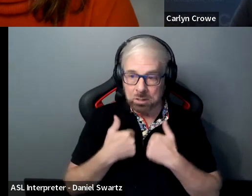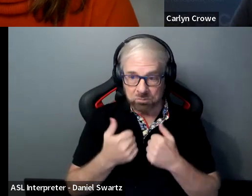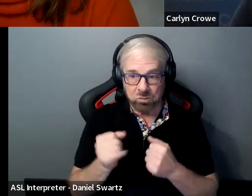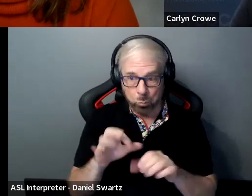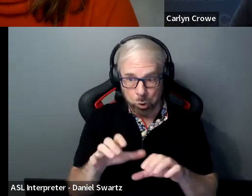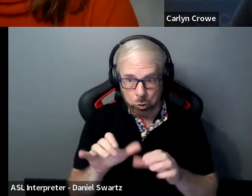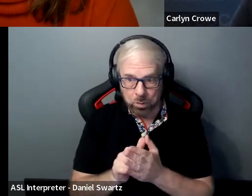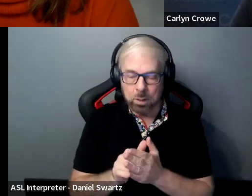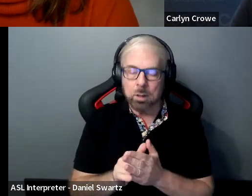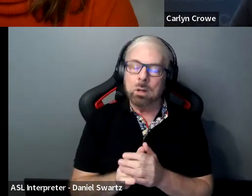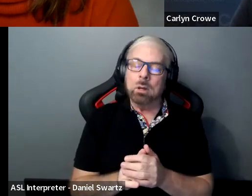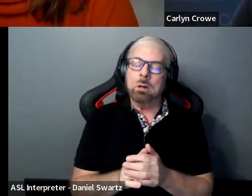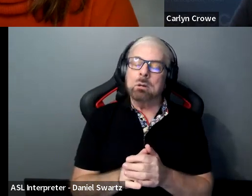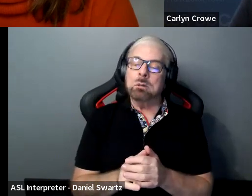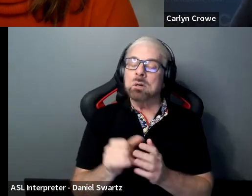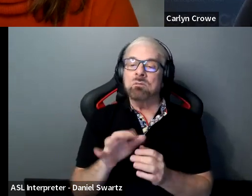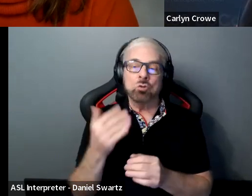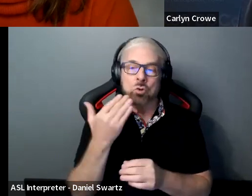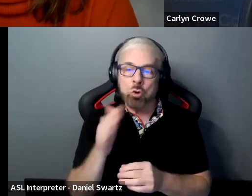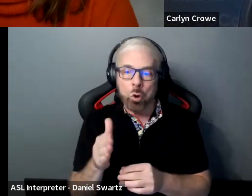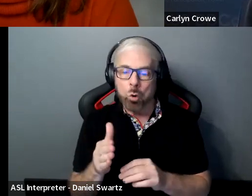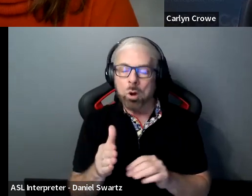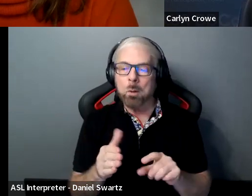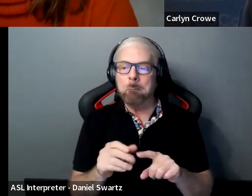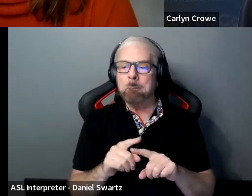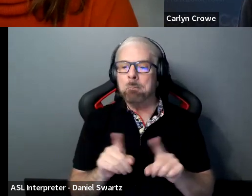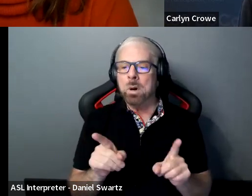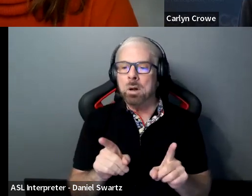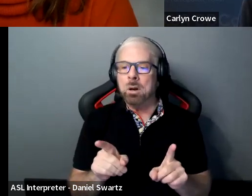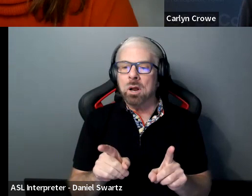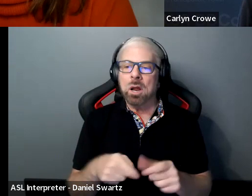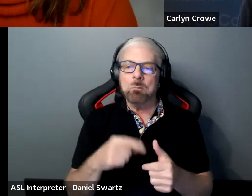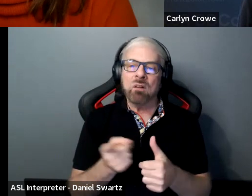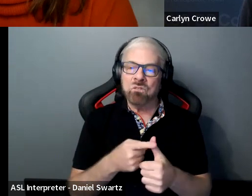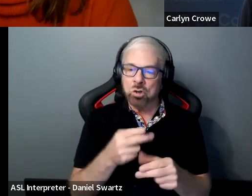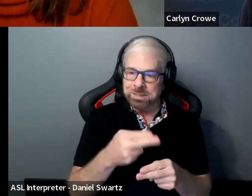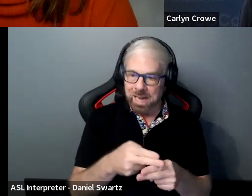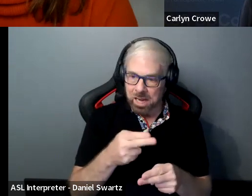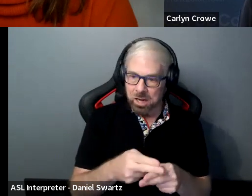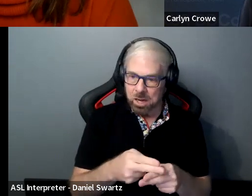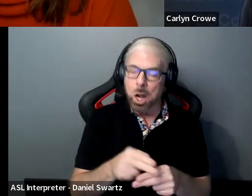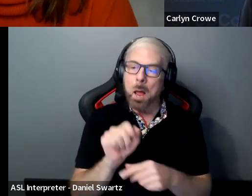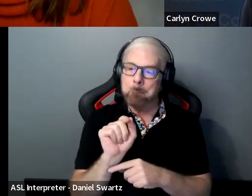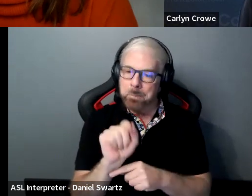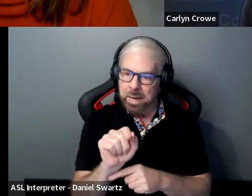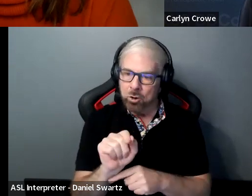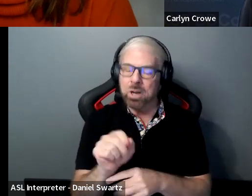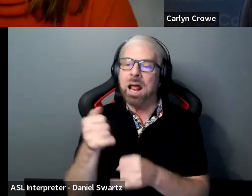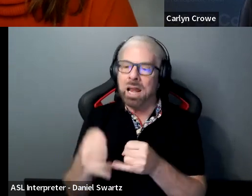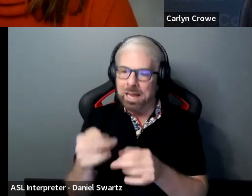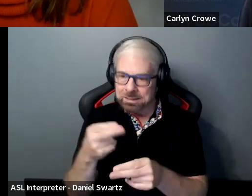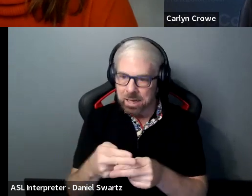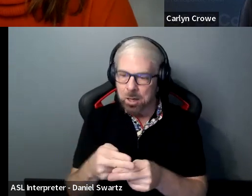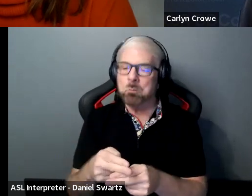For those that may not know, it's just their first name, a period, their last name